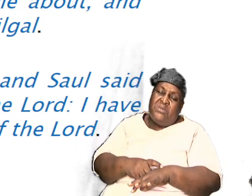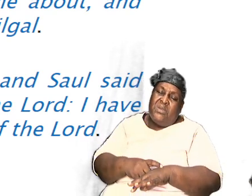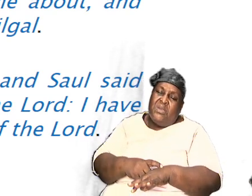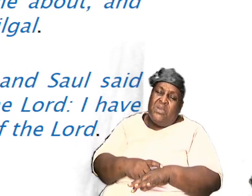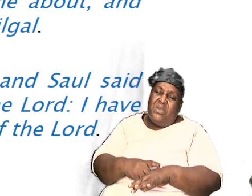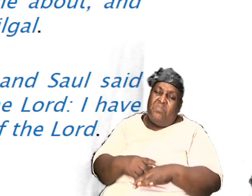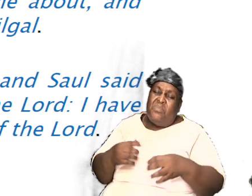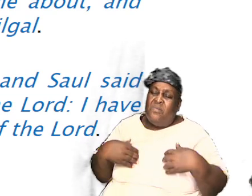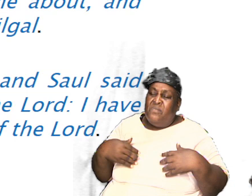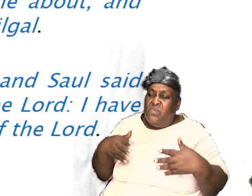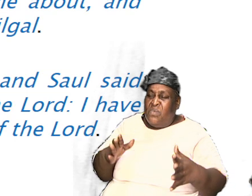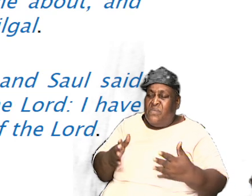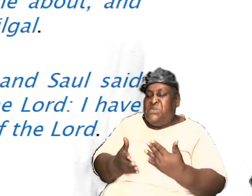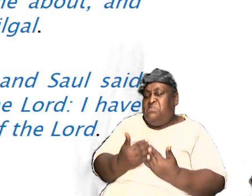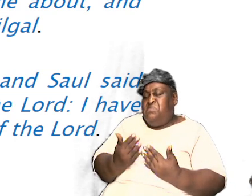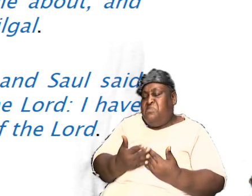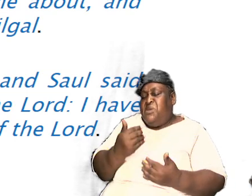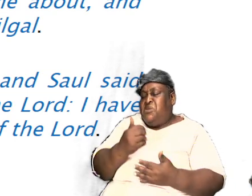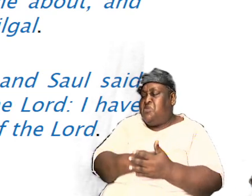simplifying certain things.